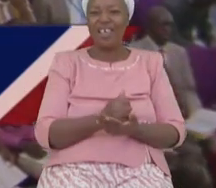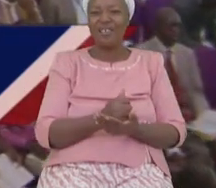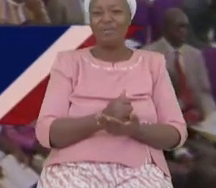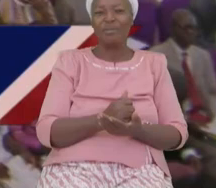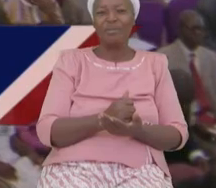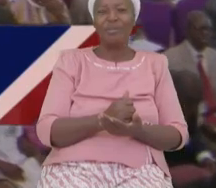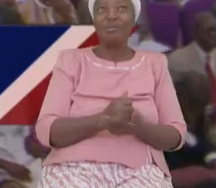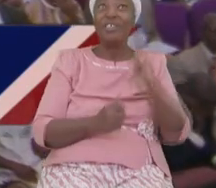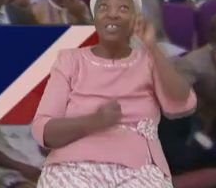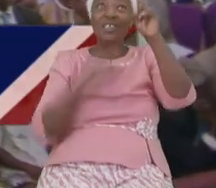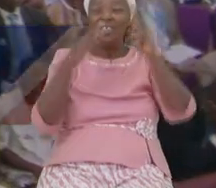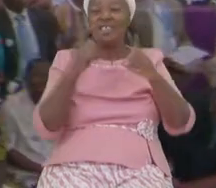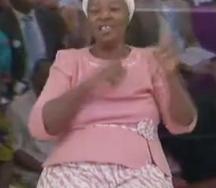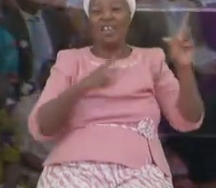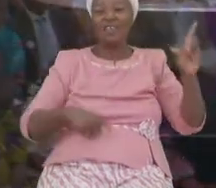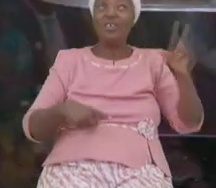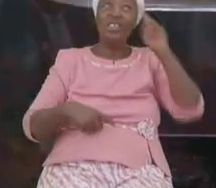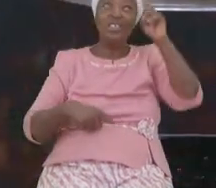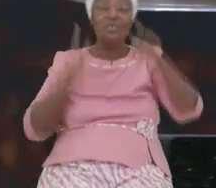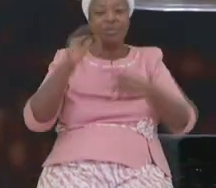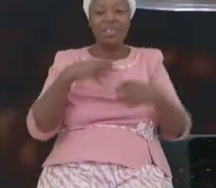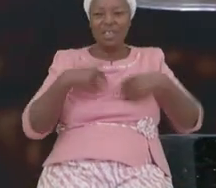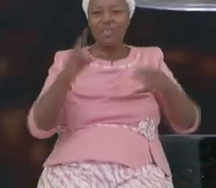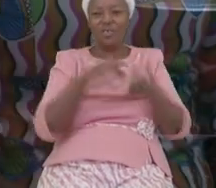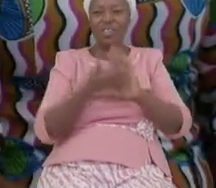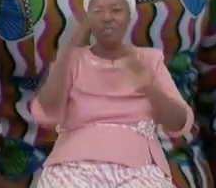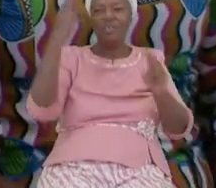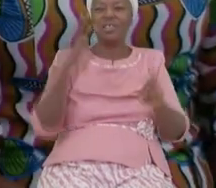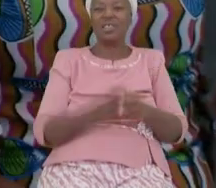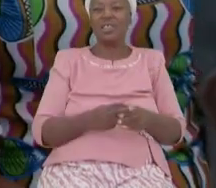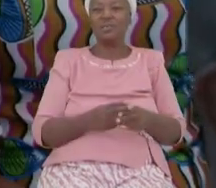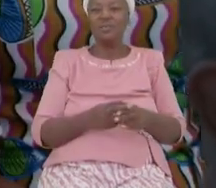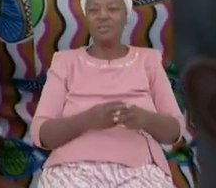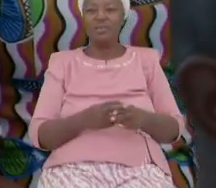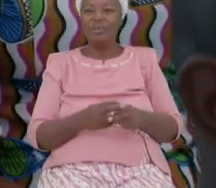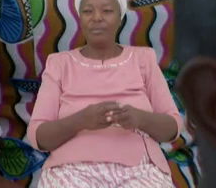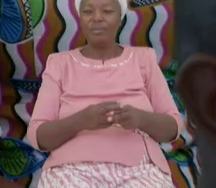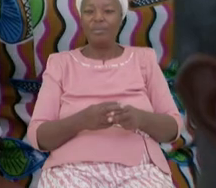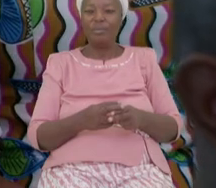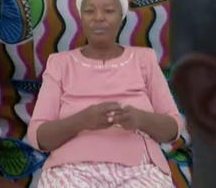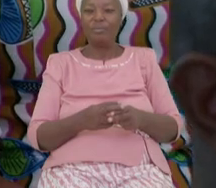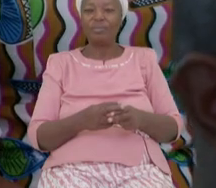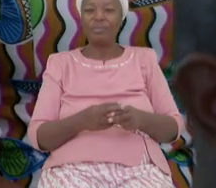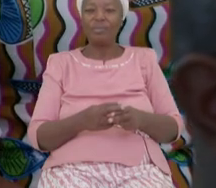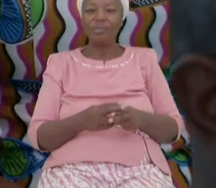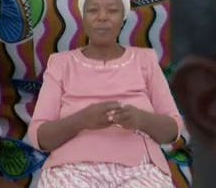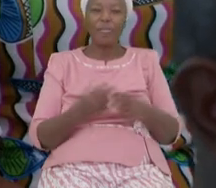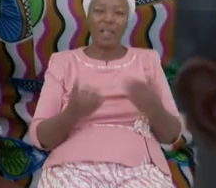Is the Lord, it will heal you in Jesus' name. Let's look here at